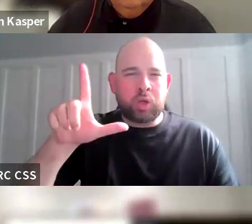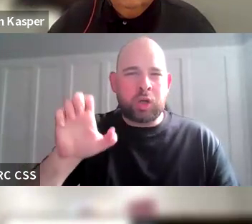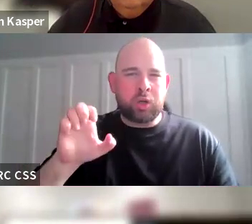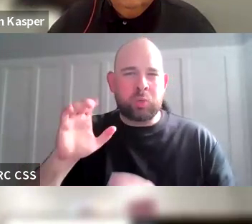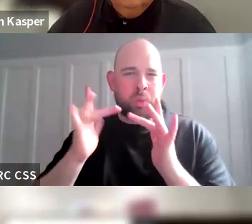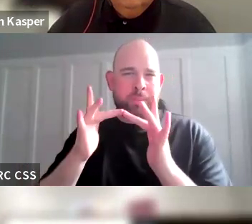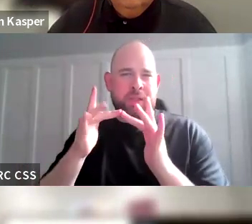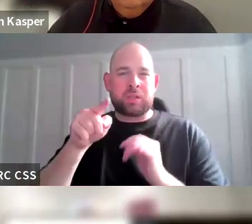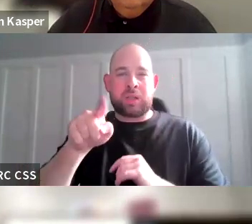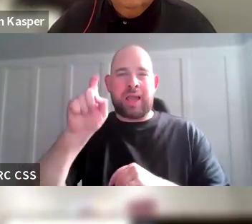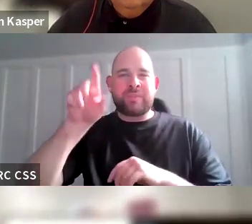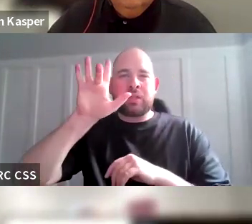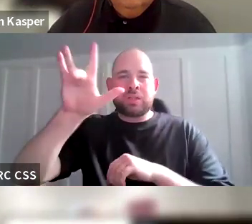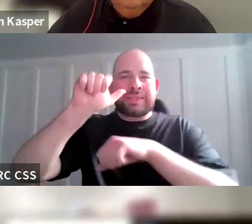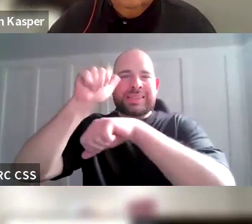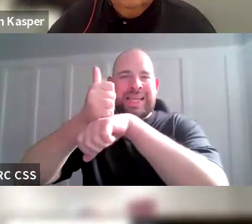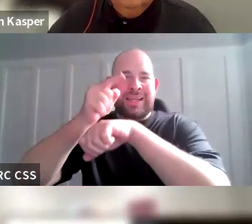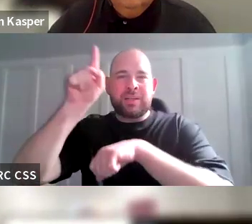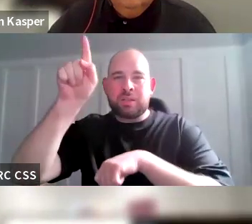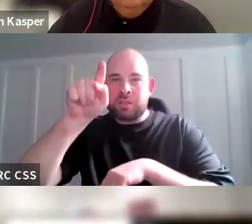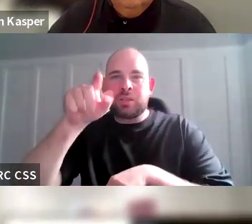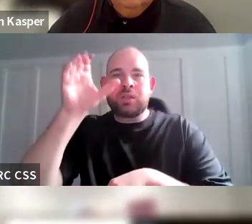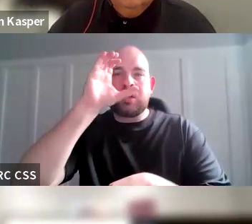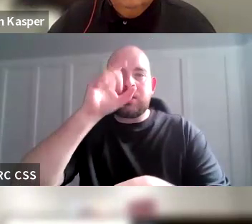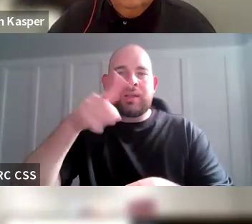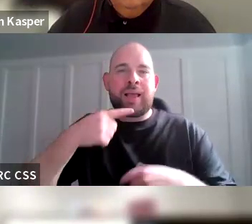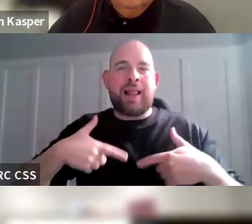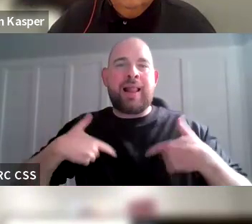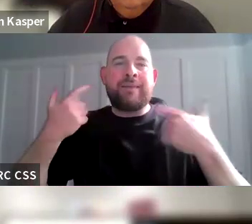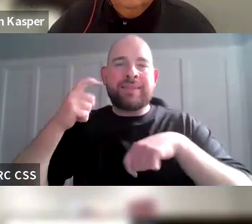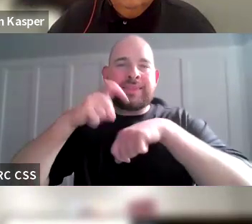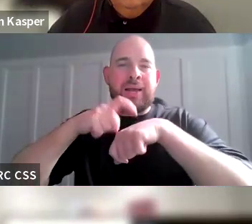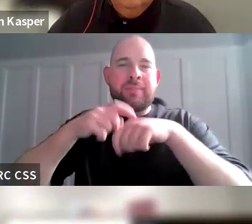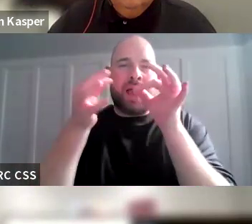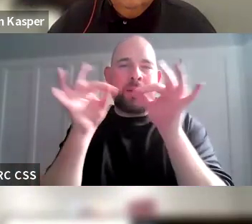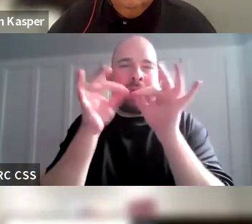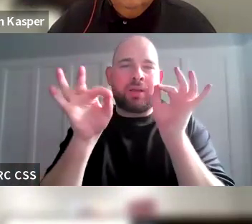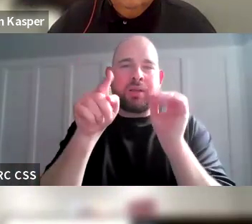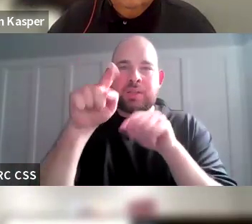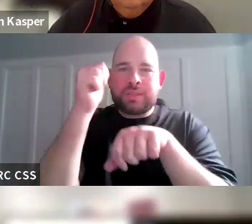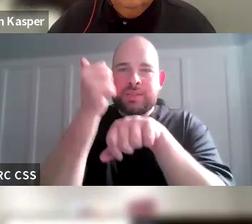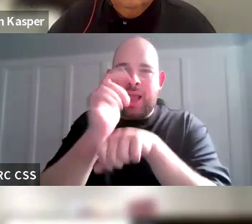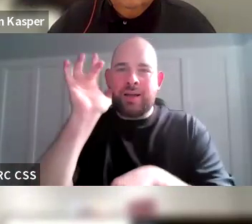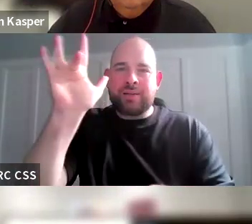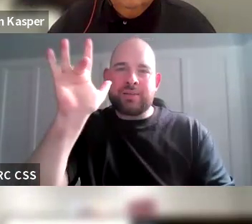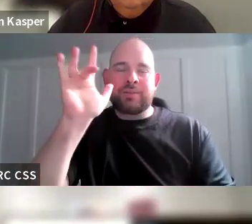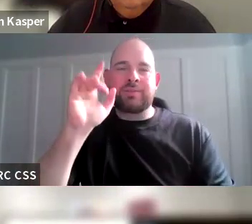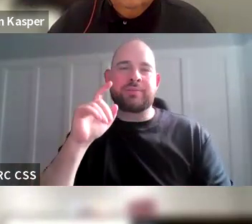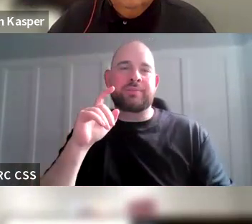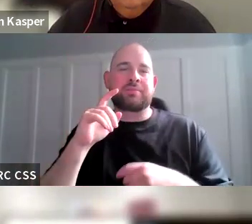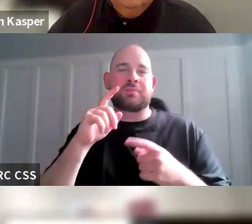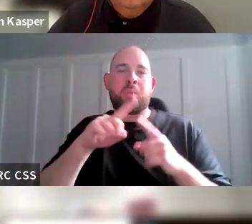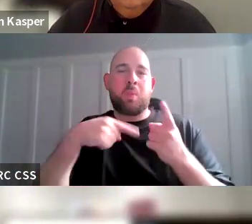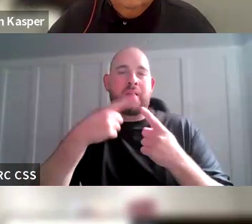Yep, if you open up a Google Chrome tab, they have settings, a settings option that does say